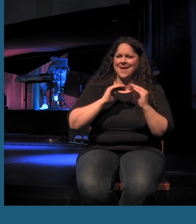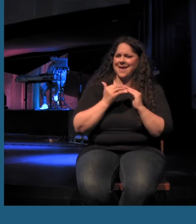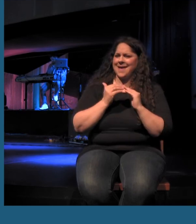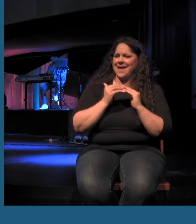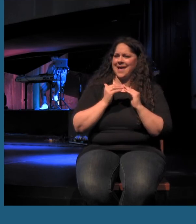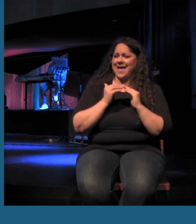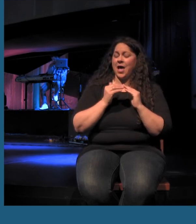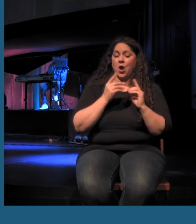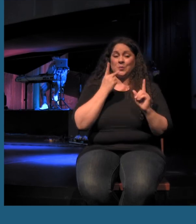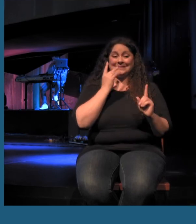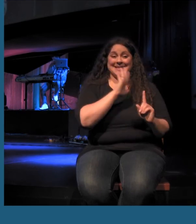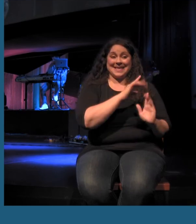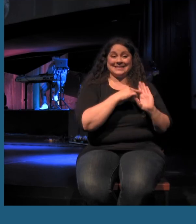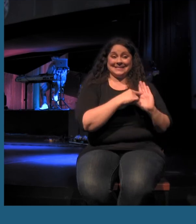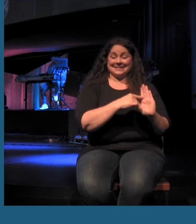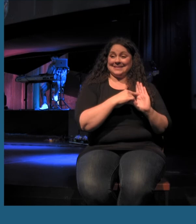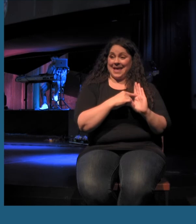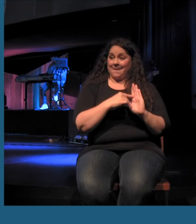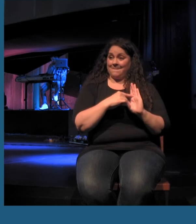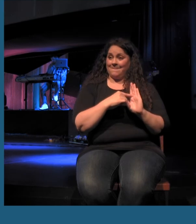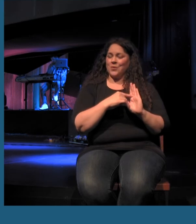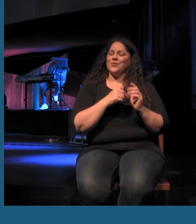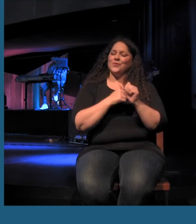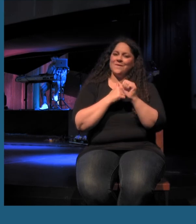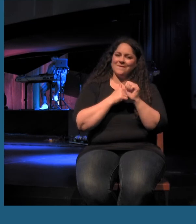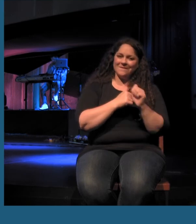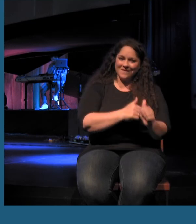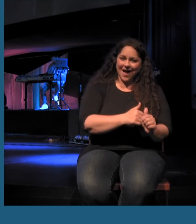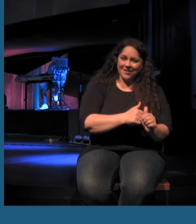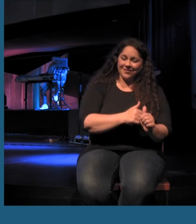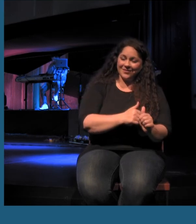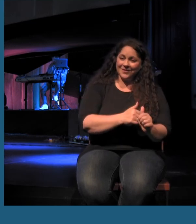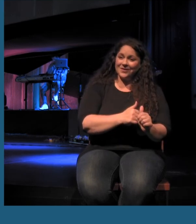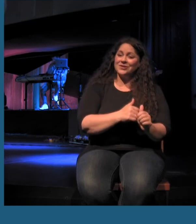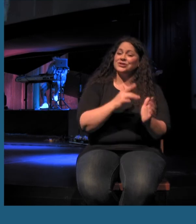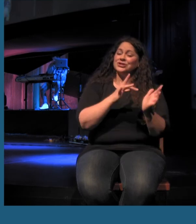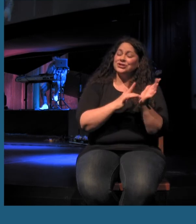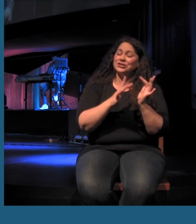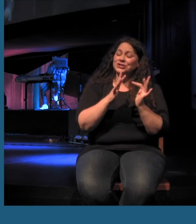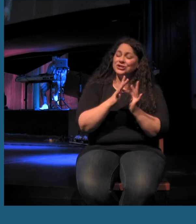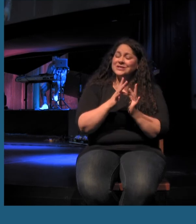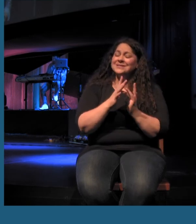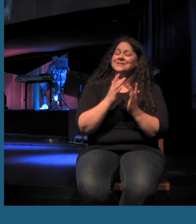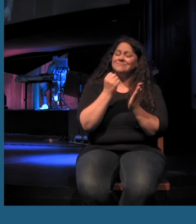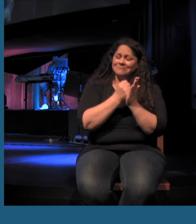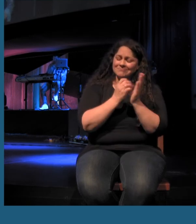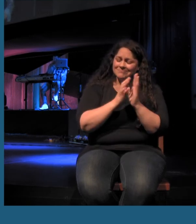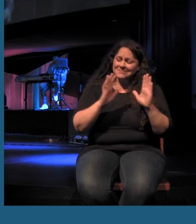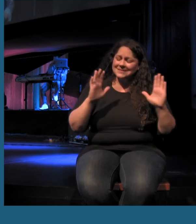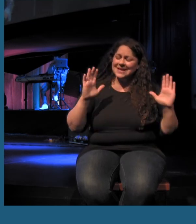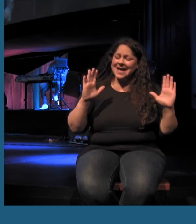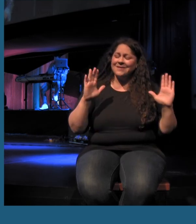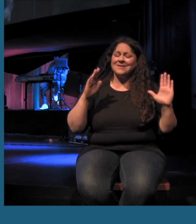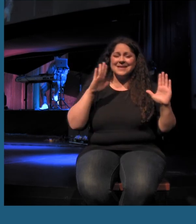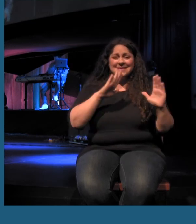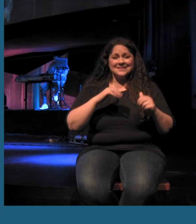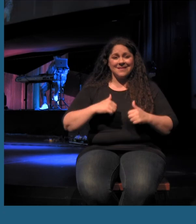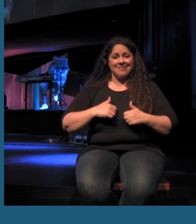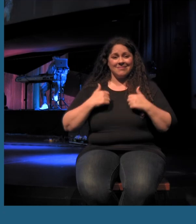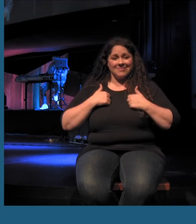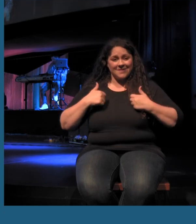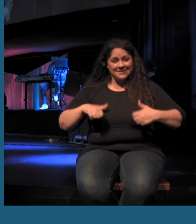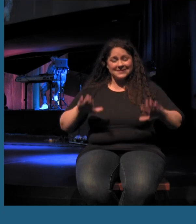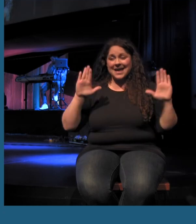And then we follow his example. He took up his cross, laid down his life because he loved other people and he loved God, his Father.